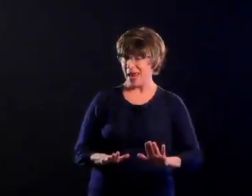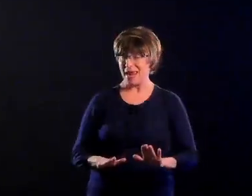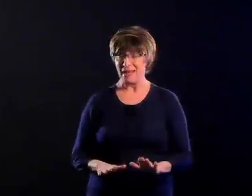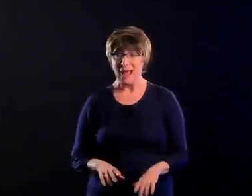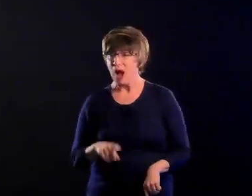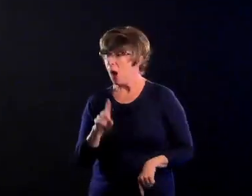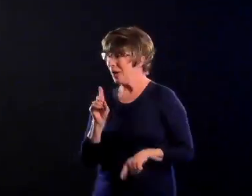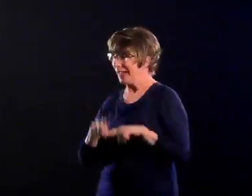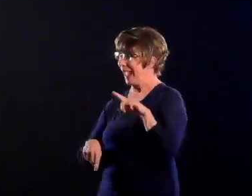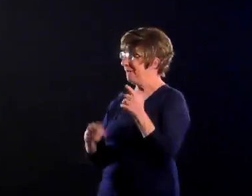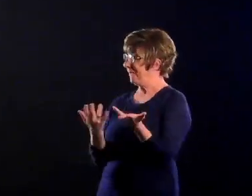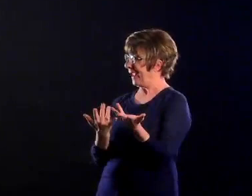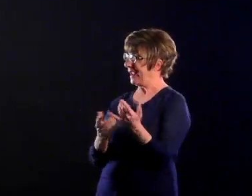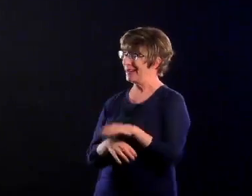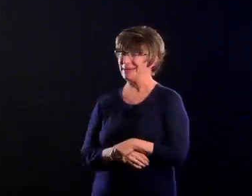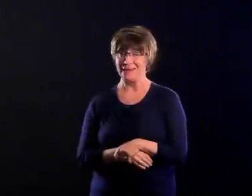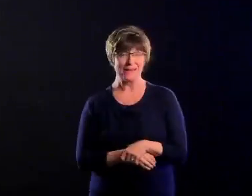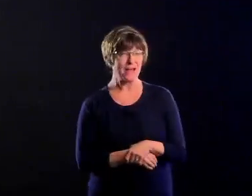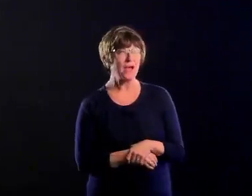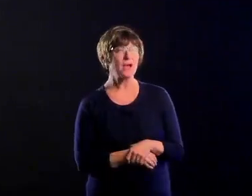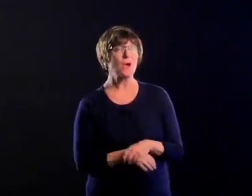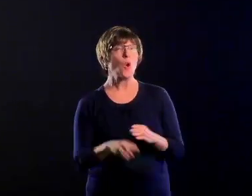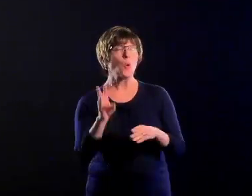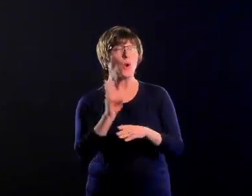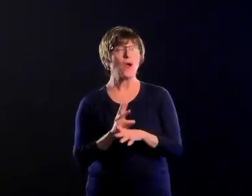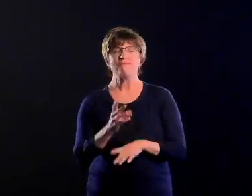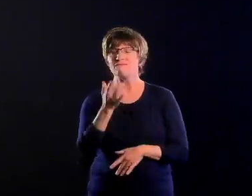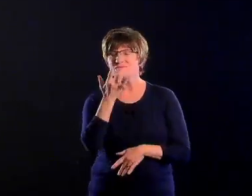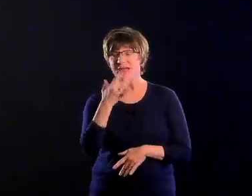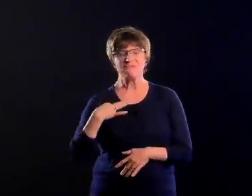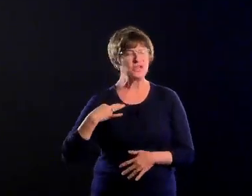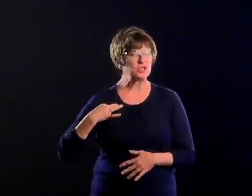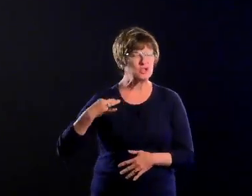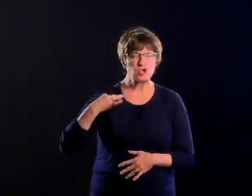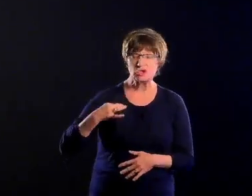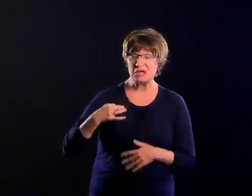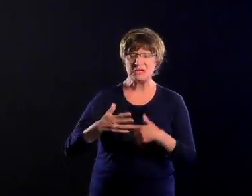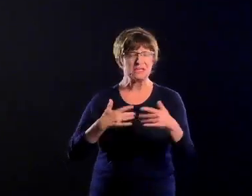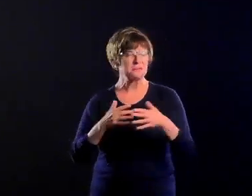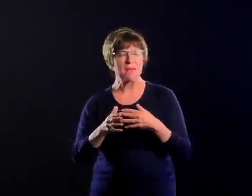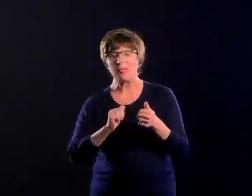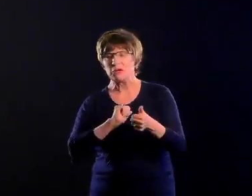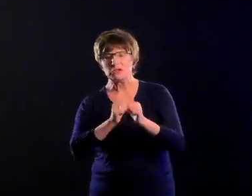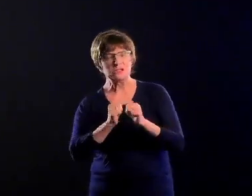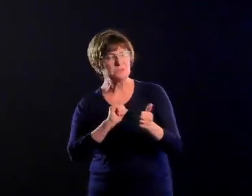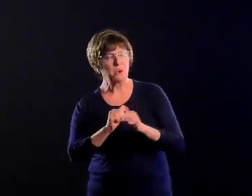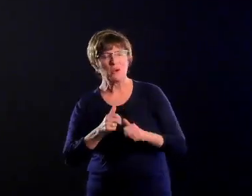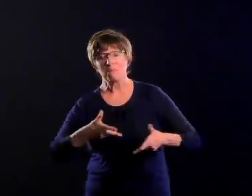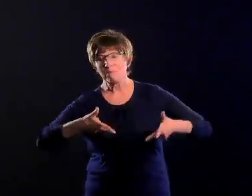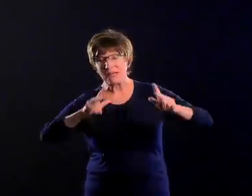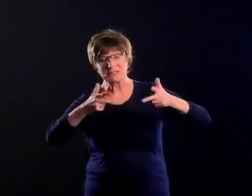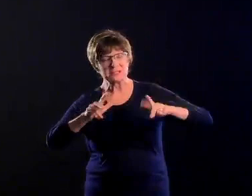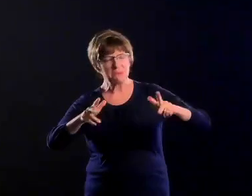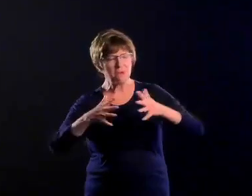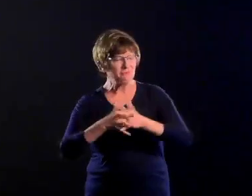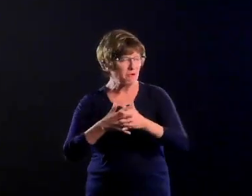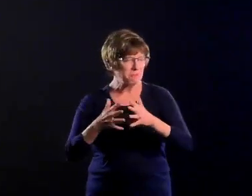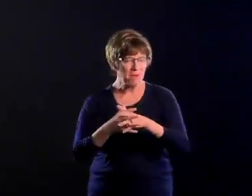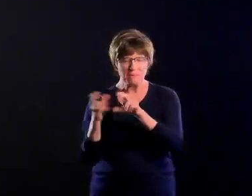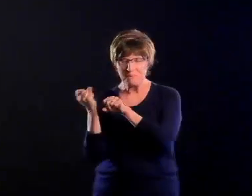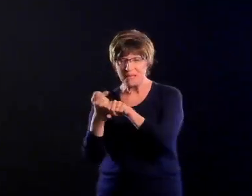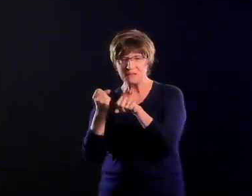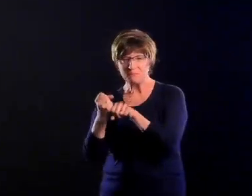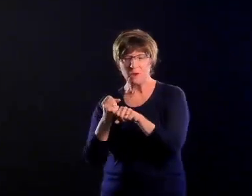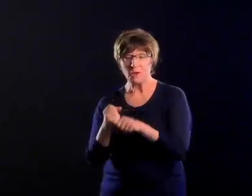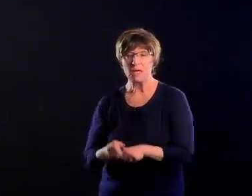can't wait. So next week, wear your favorite jersey, whether it's baseball, basketball, football, any sport. Take a photo and tag us on